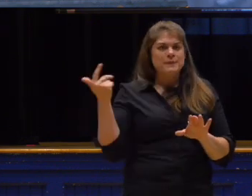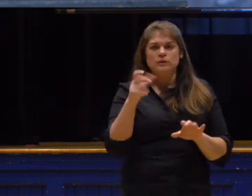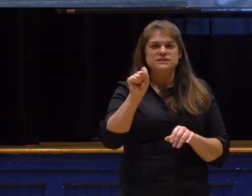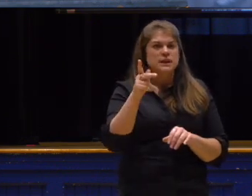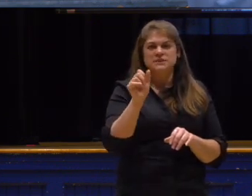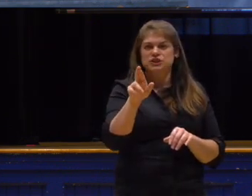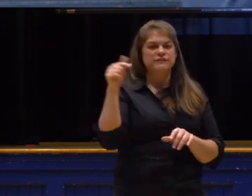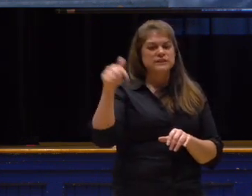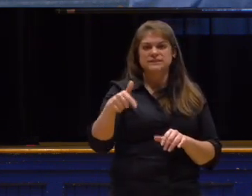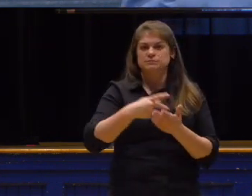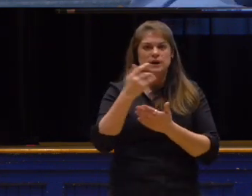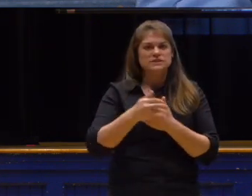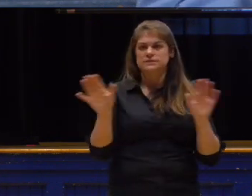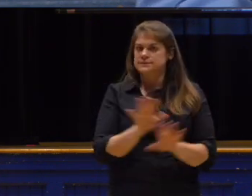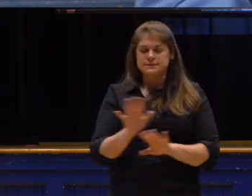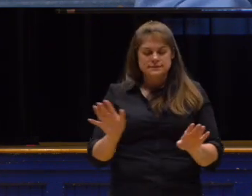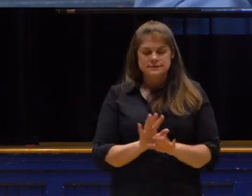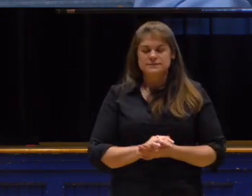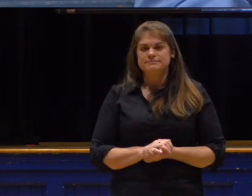this project. So,